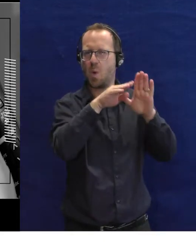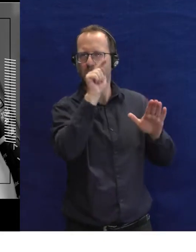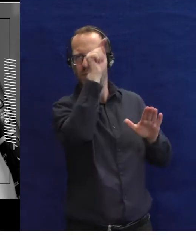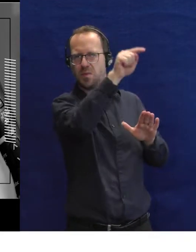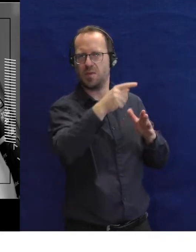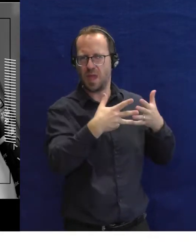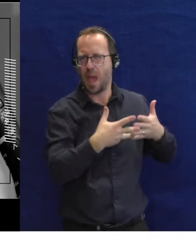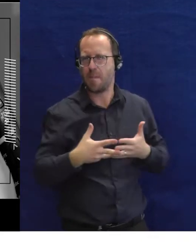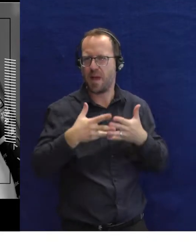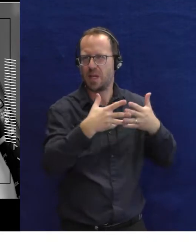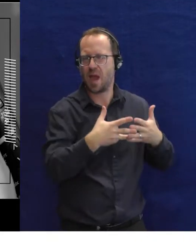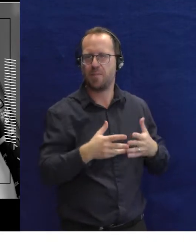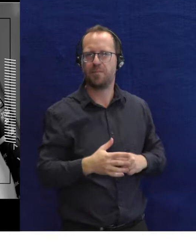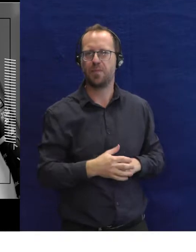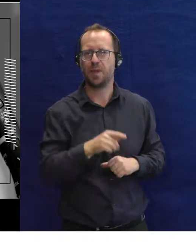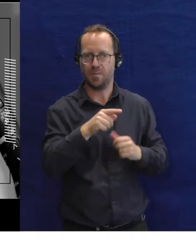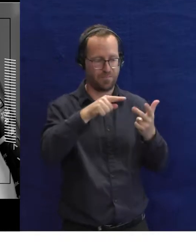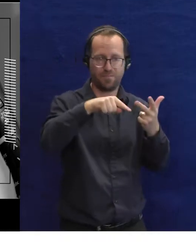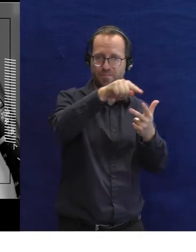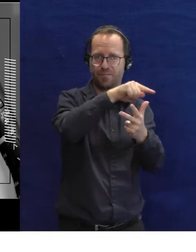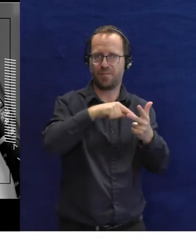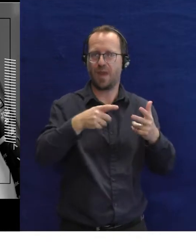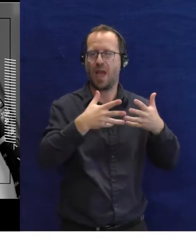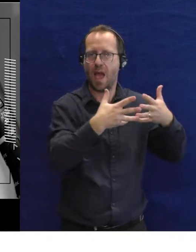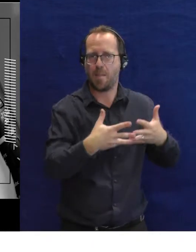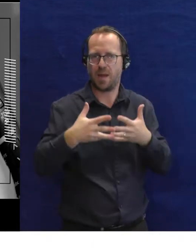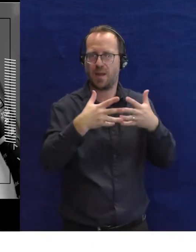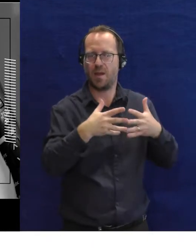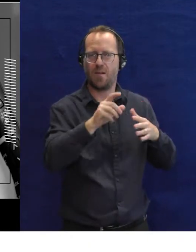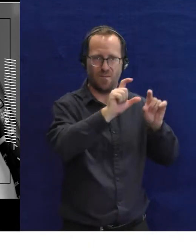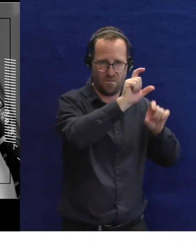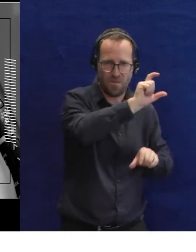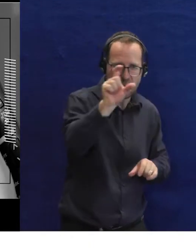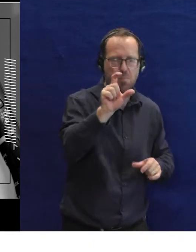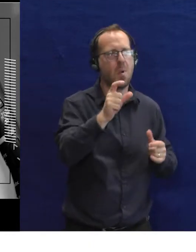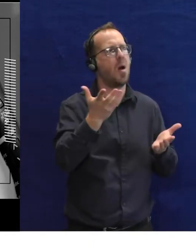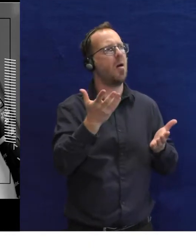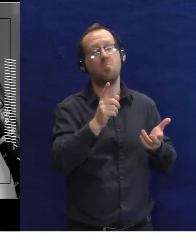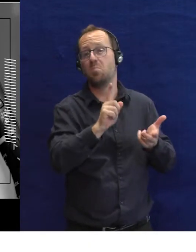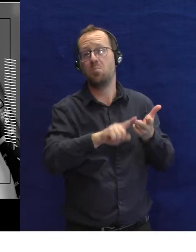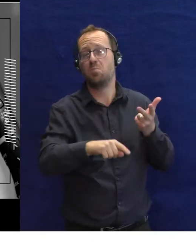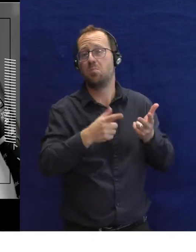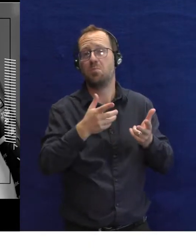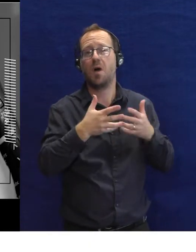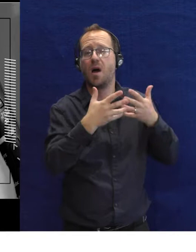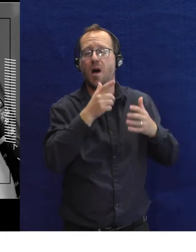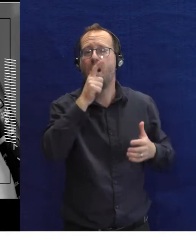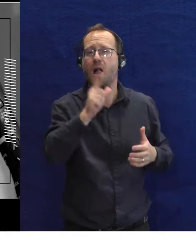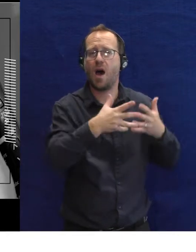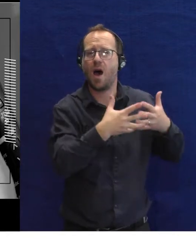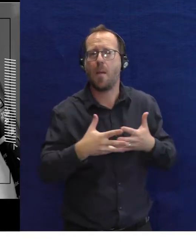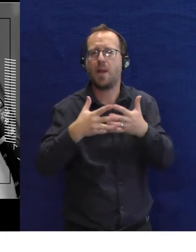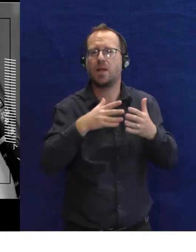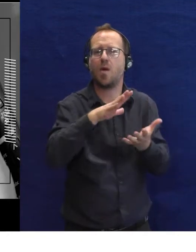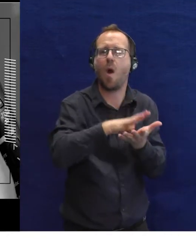of all, as it is mostly American companies, American content, most of the audio description, what you can